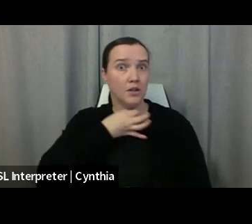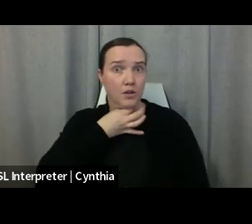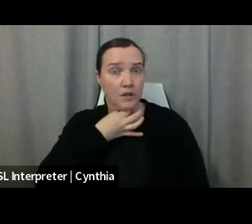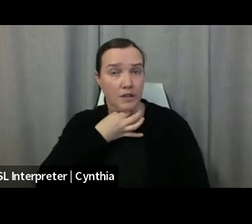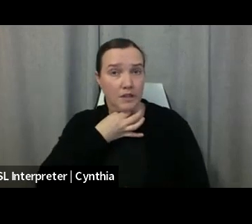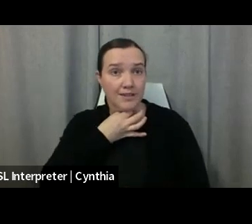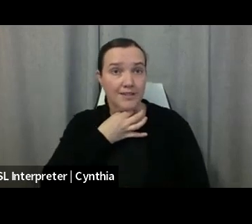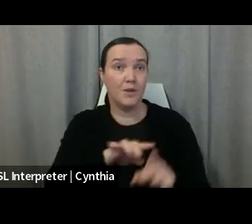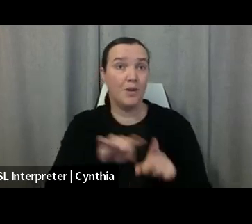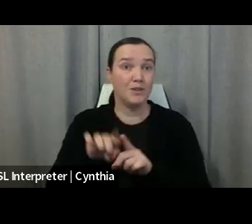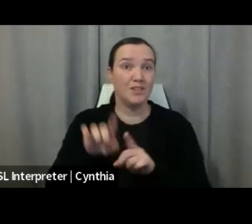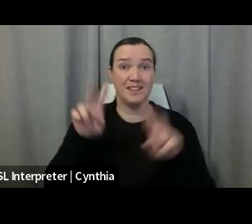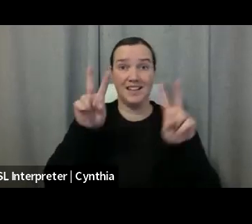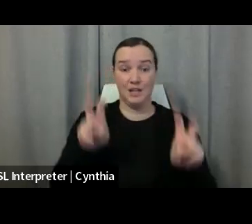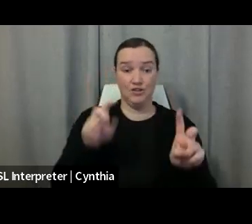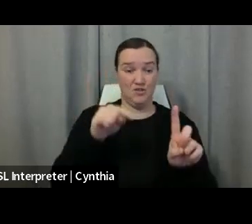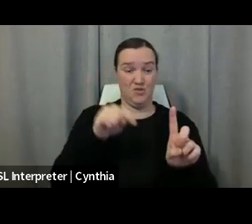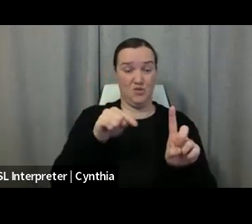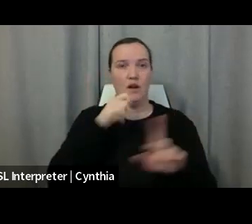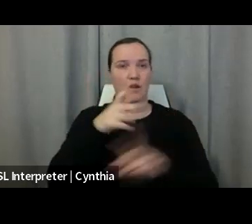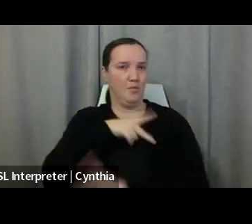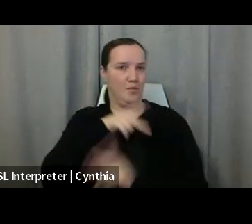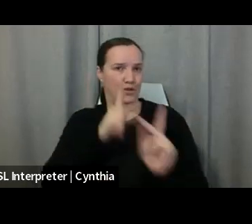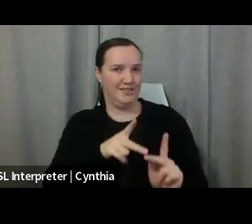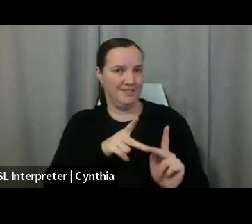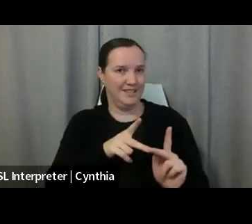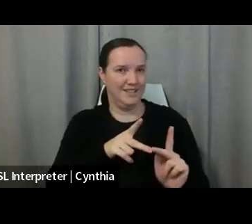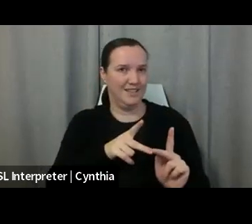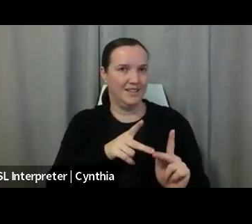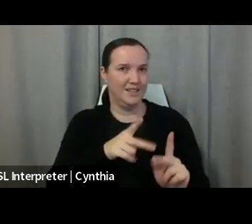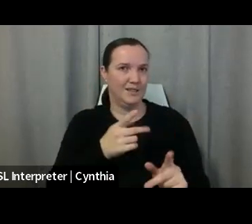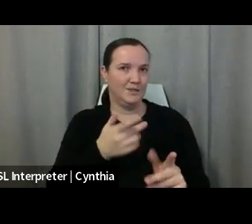the issue of the incident, not the person, so not personalizing.